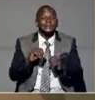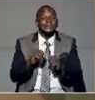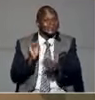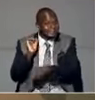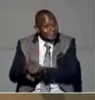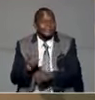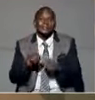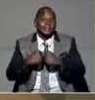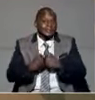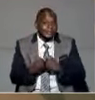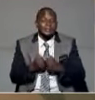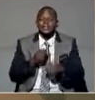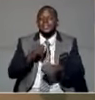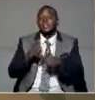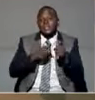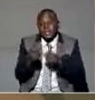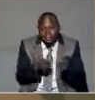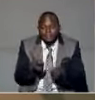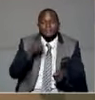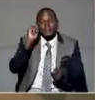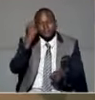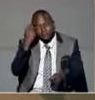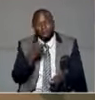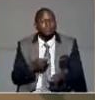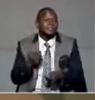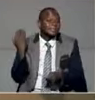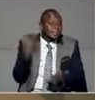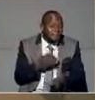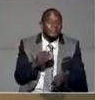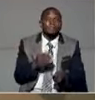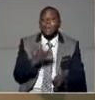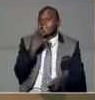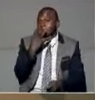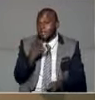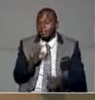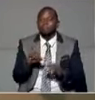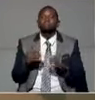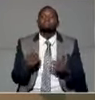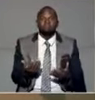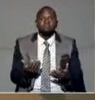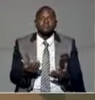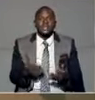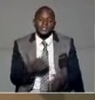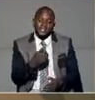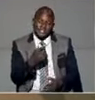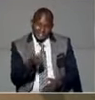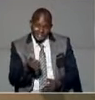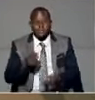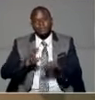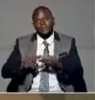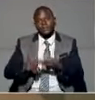time, and he was victimized and then martyred. He was killed by Idi Amin on 16th of